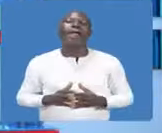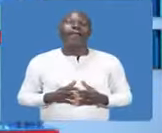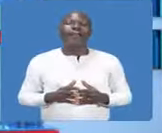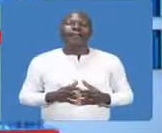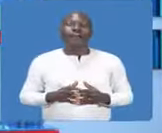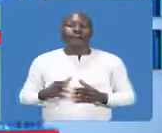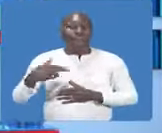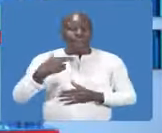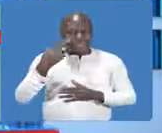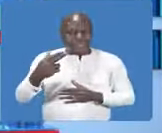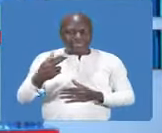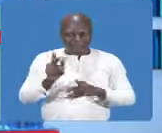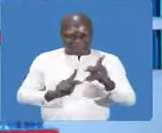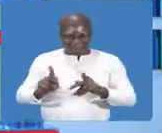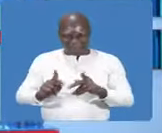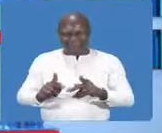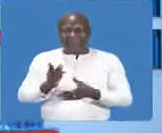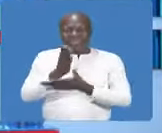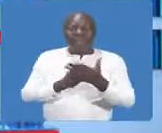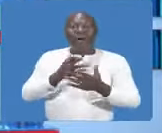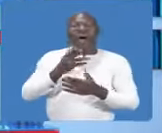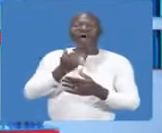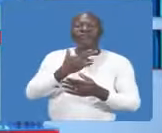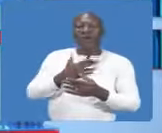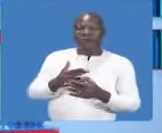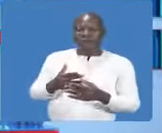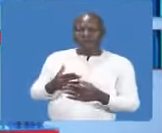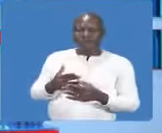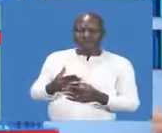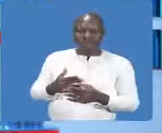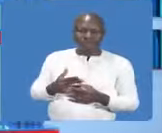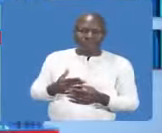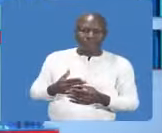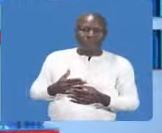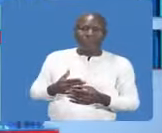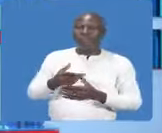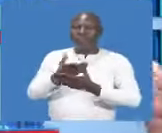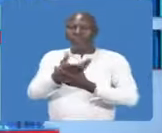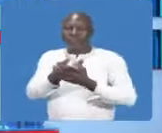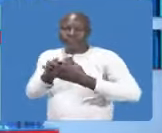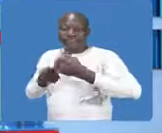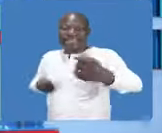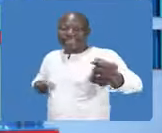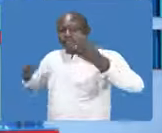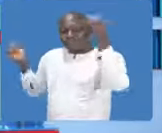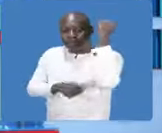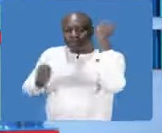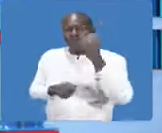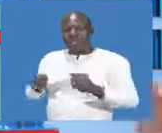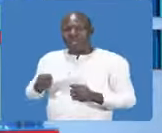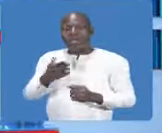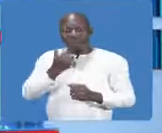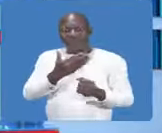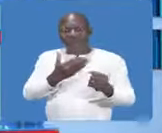afa ye huru enkrofo osofo otimi ka cha the church members ye bo mpa ye na obi amfa kain emra aba enfiawo